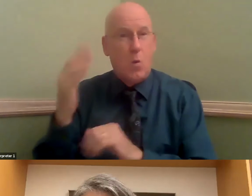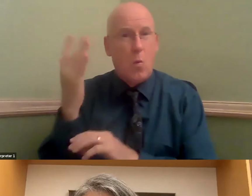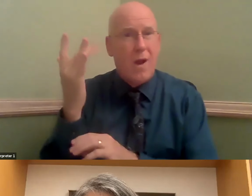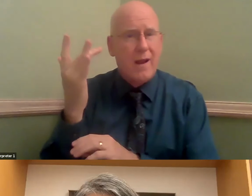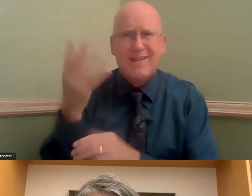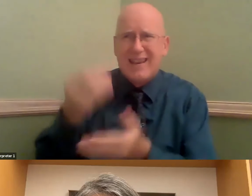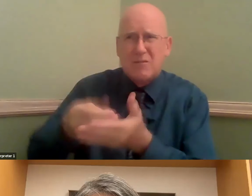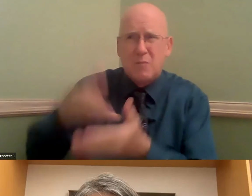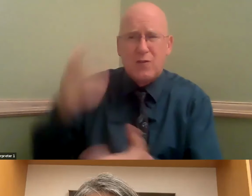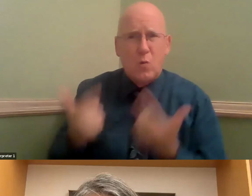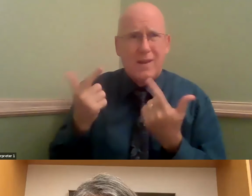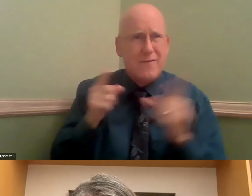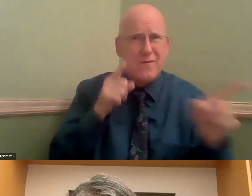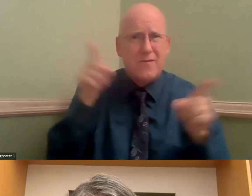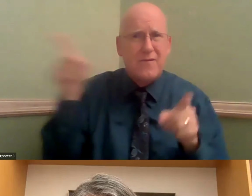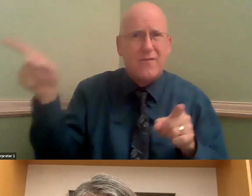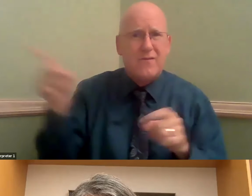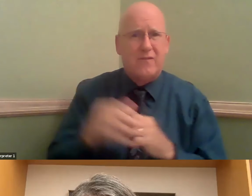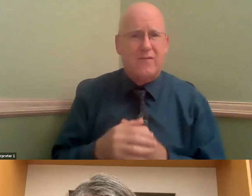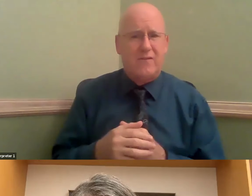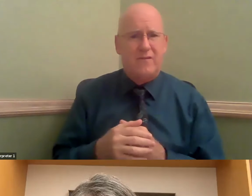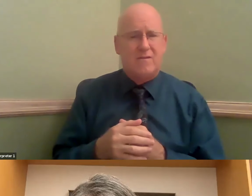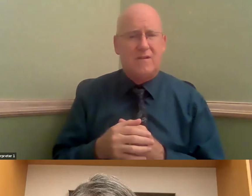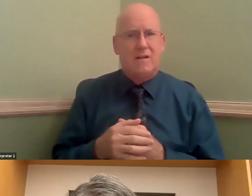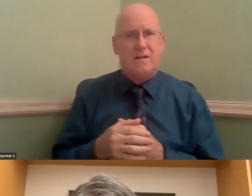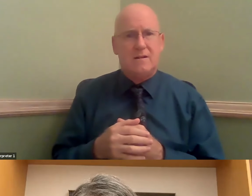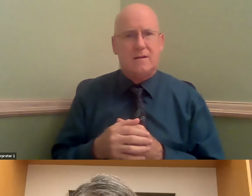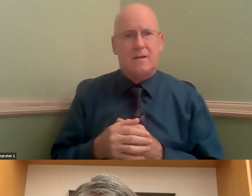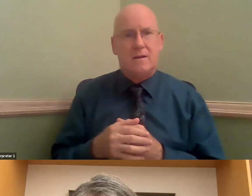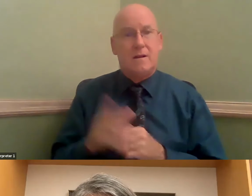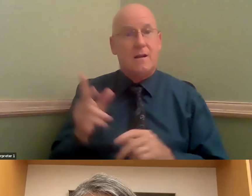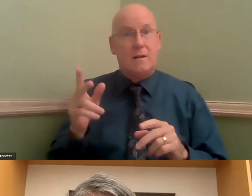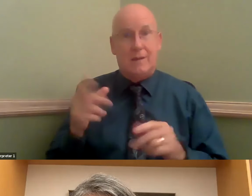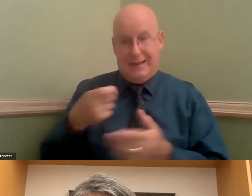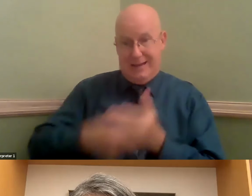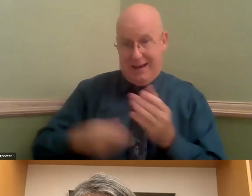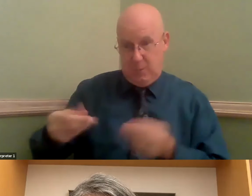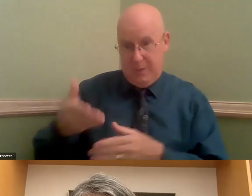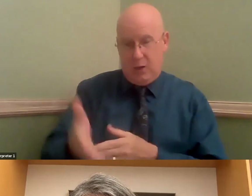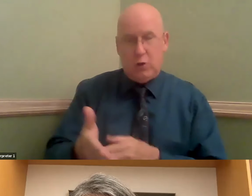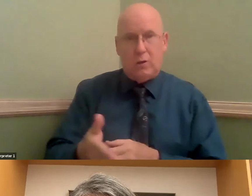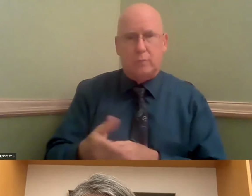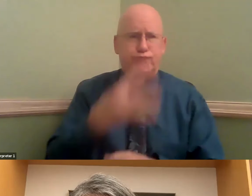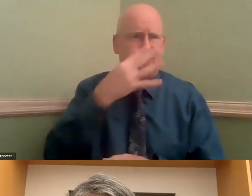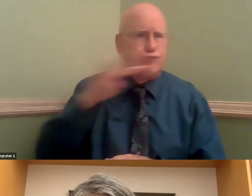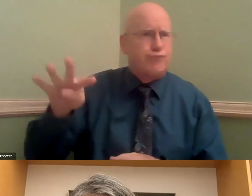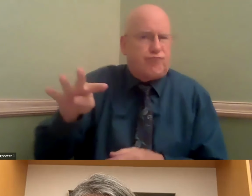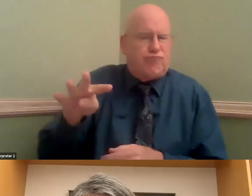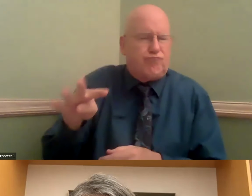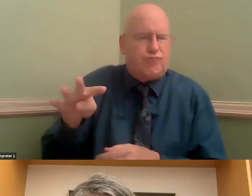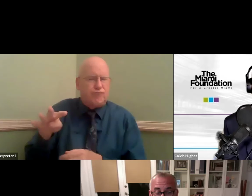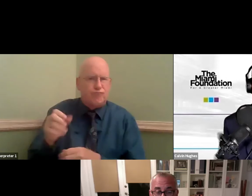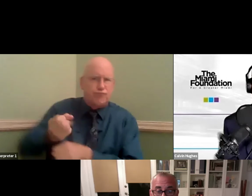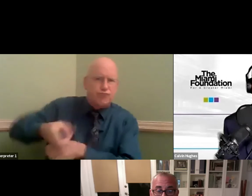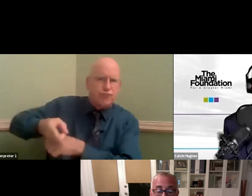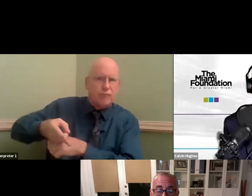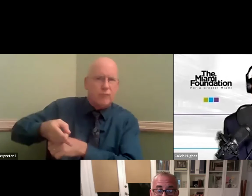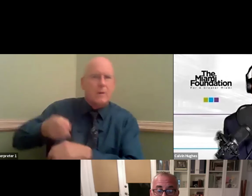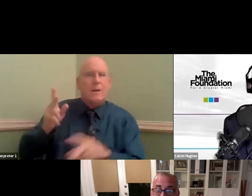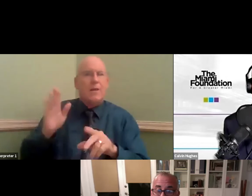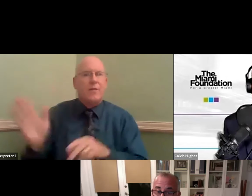communities. And at the same time that the taxpayer basically is being completely disrespected and run over, their wishes are not being